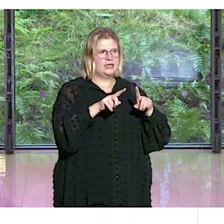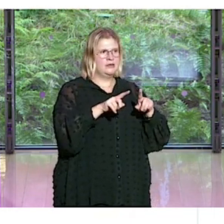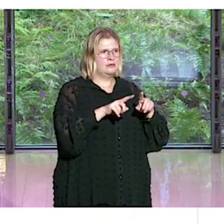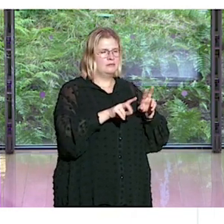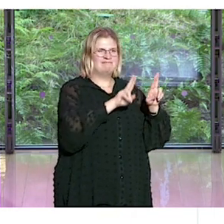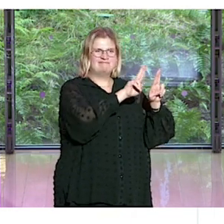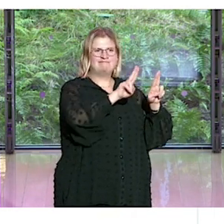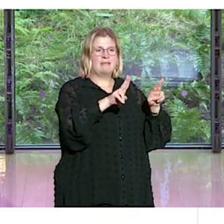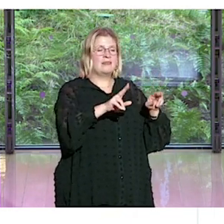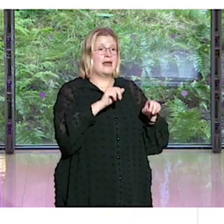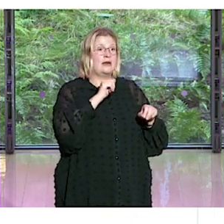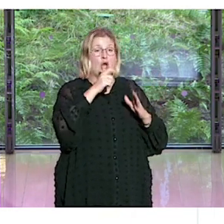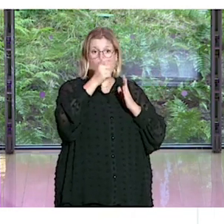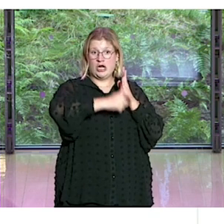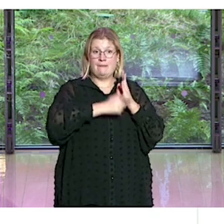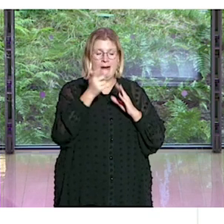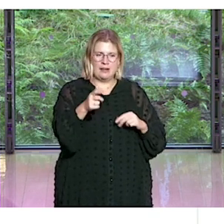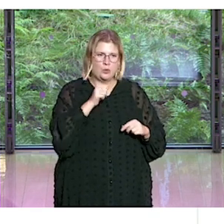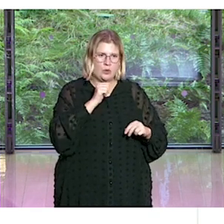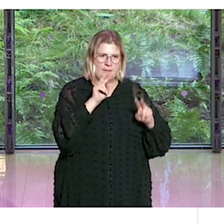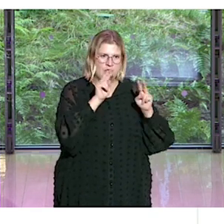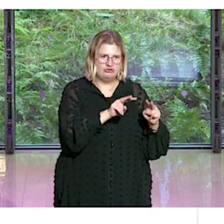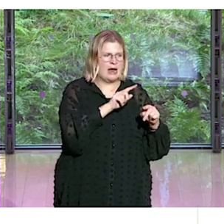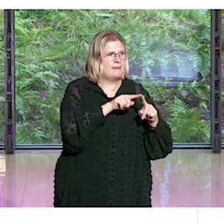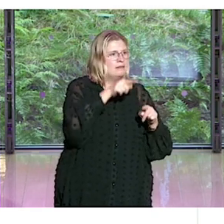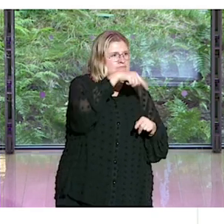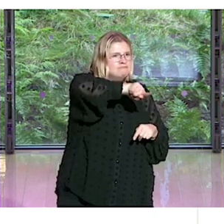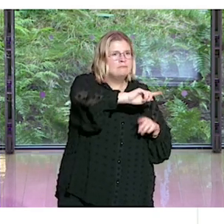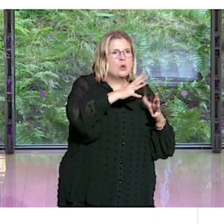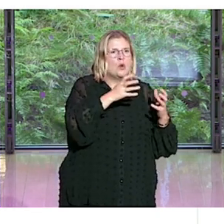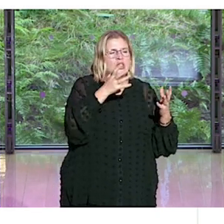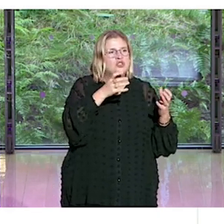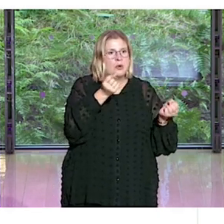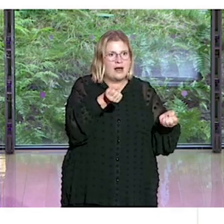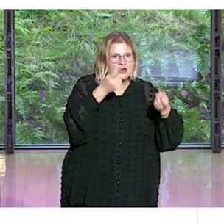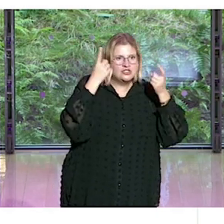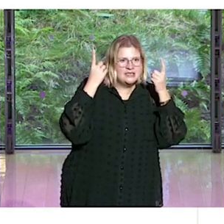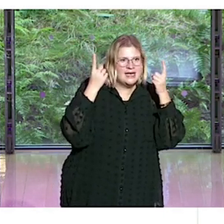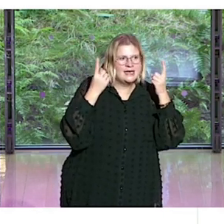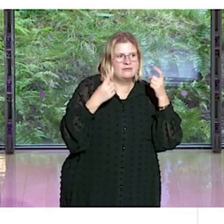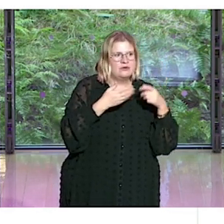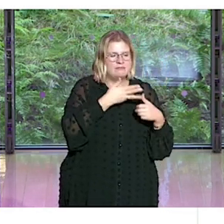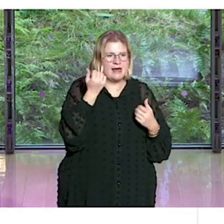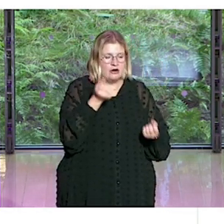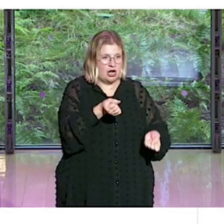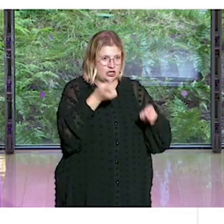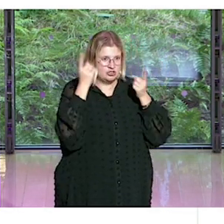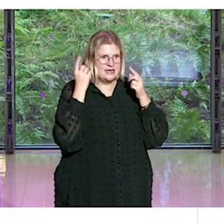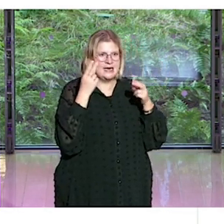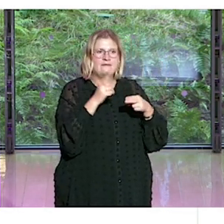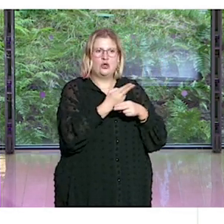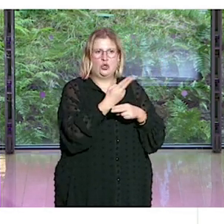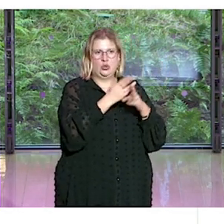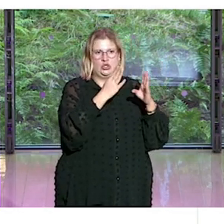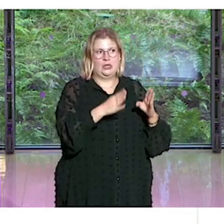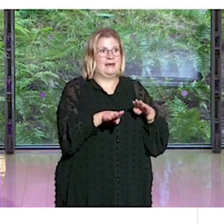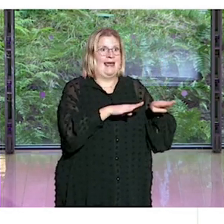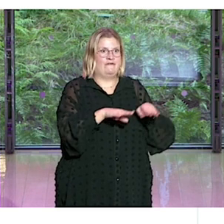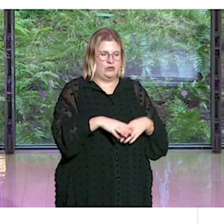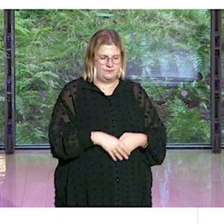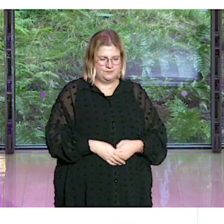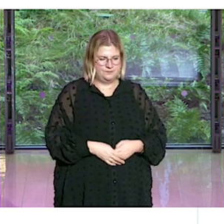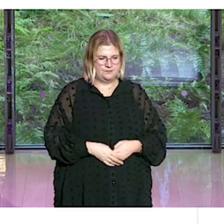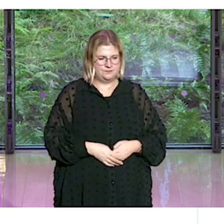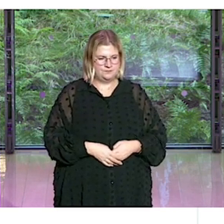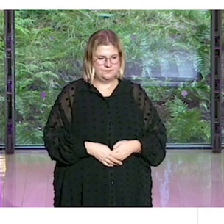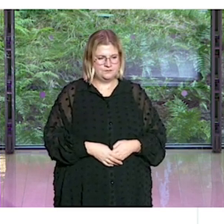would not be tracked out of the box, but that they really wanted to understand in order to have a better grasp of user behavior. So